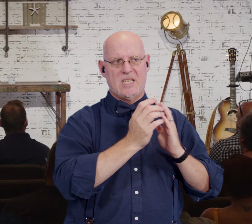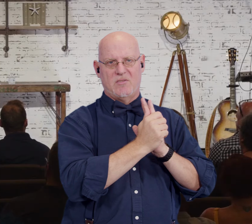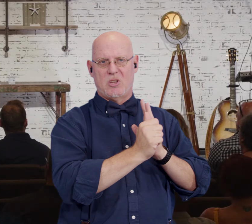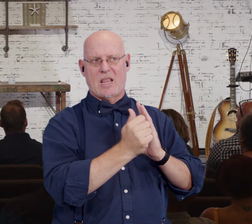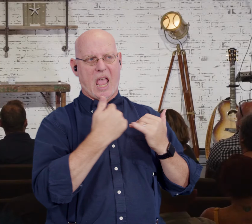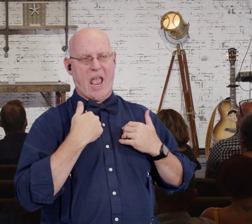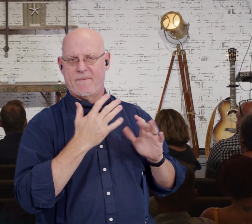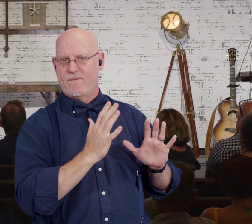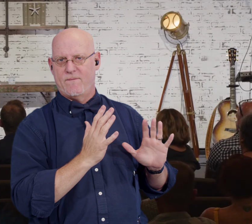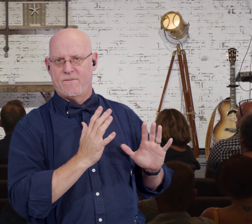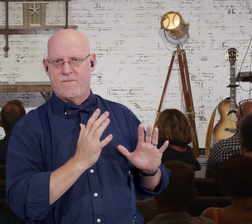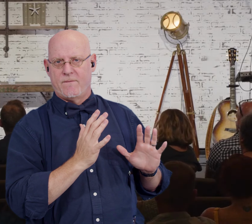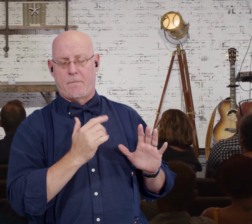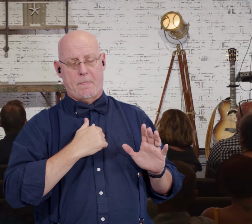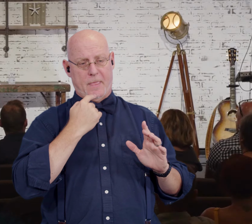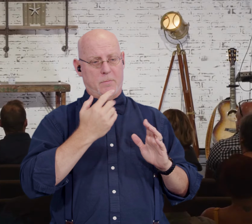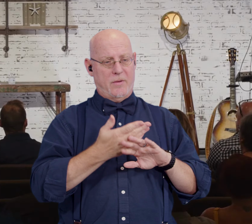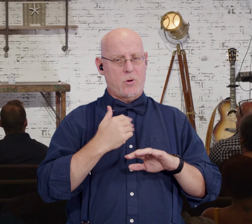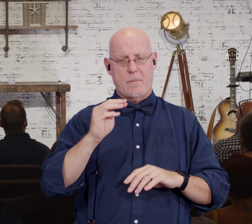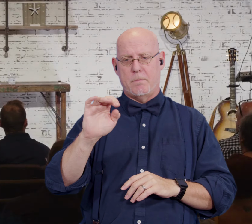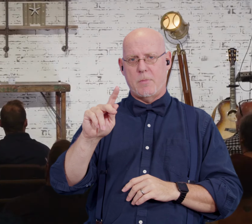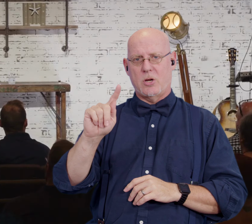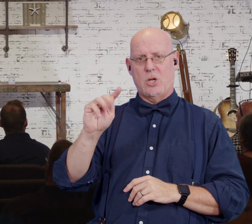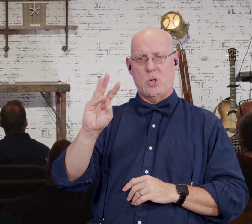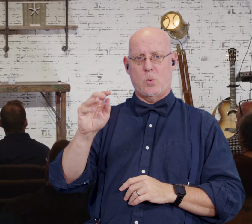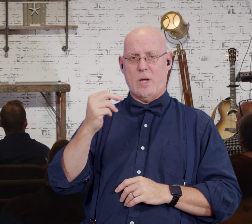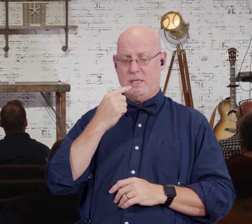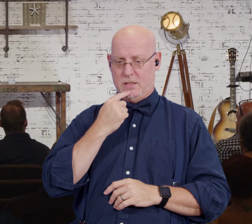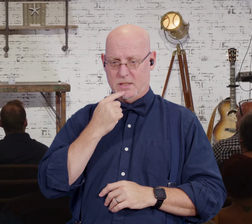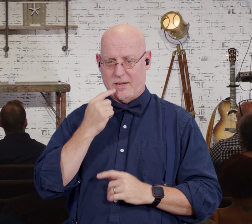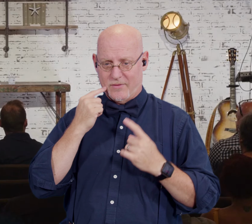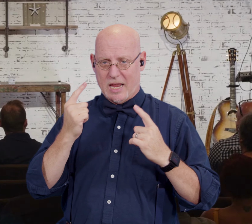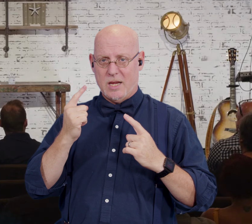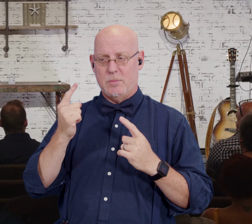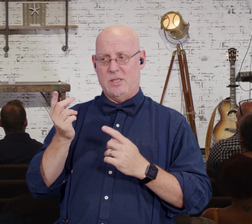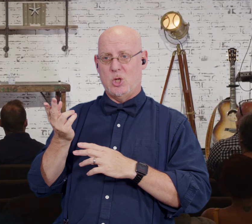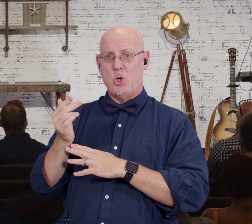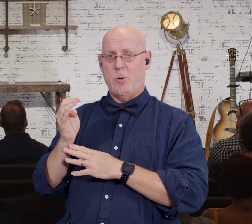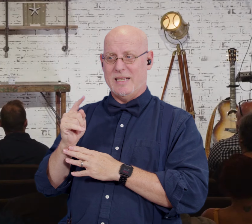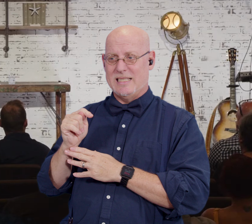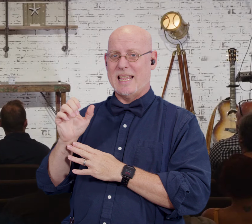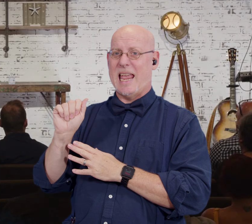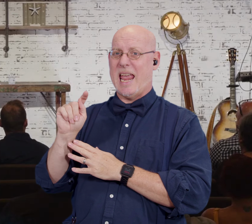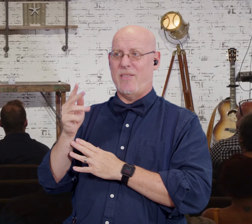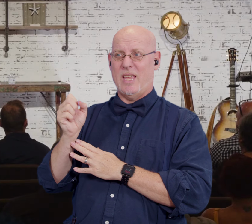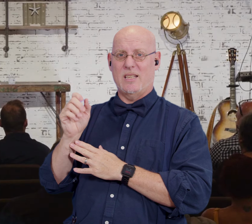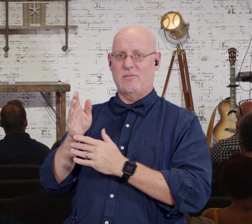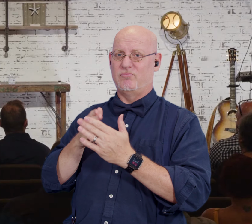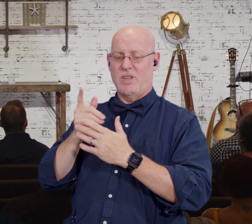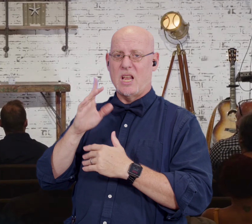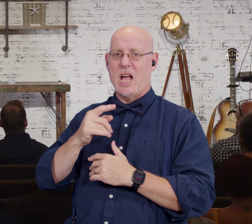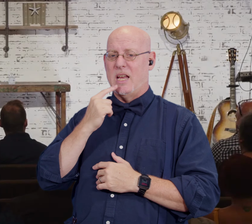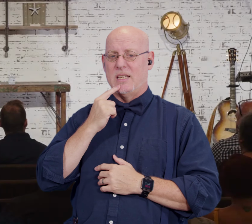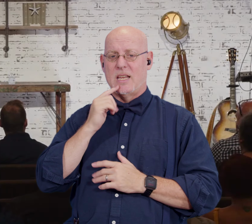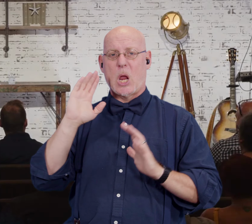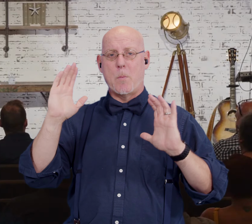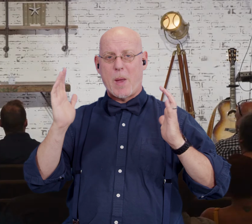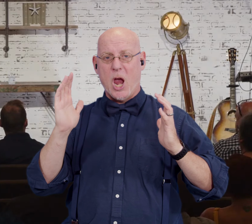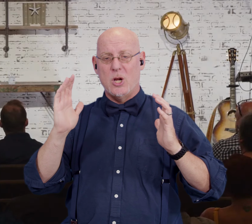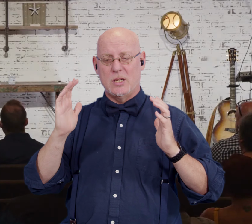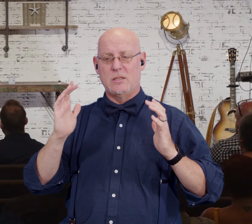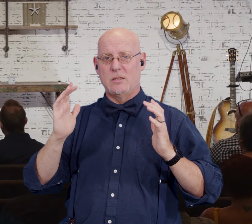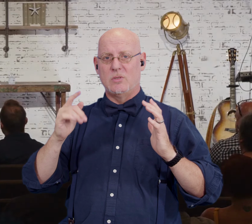skills that they have. I've said it before. Mark Twain famously said, this is a humanist atheist who said, comparison's the death of